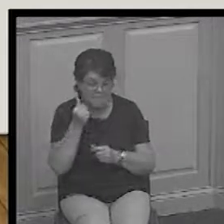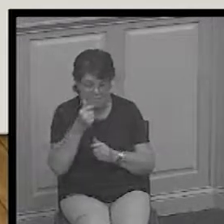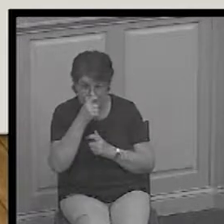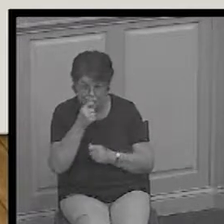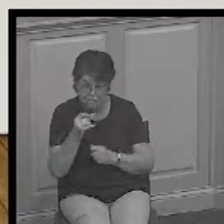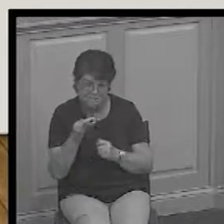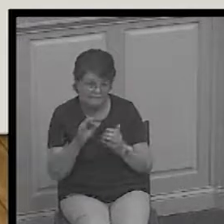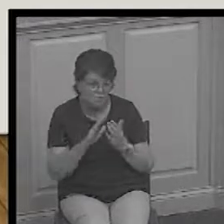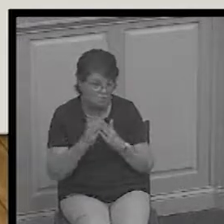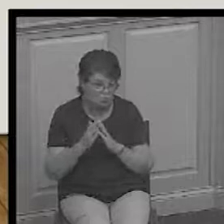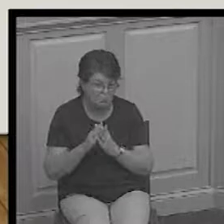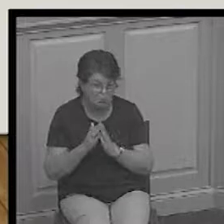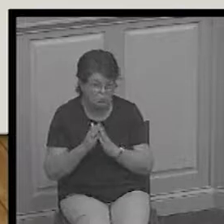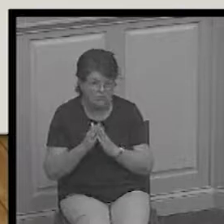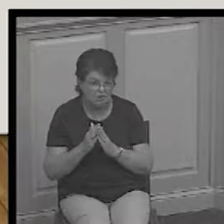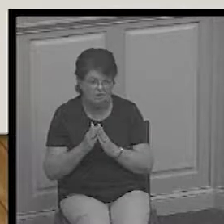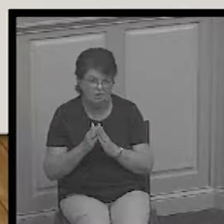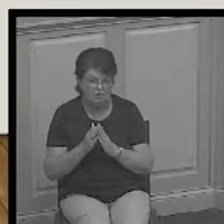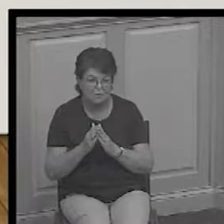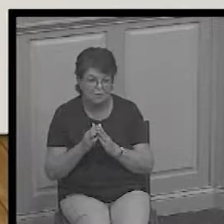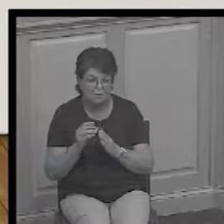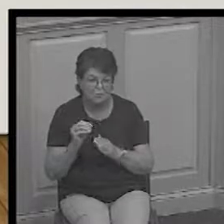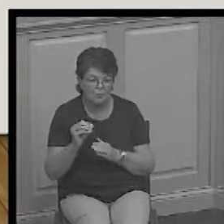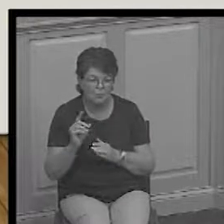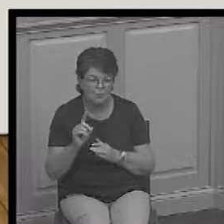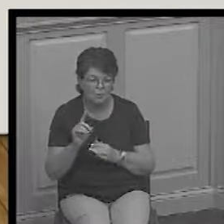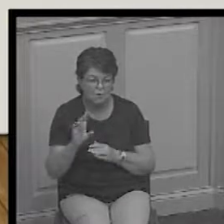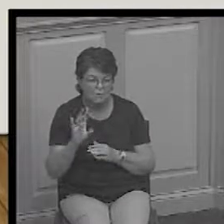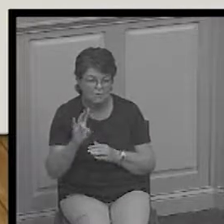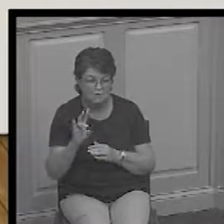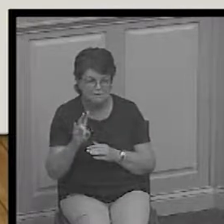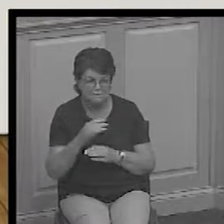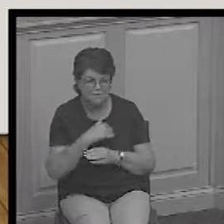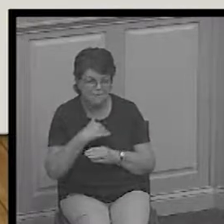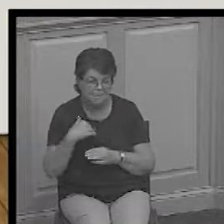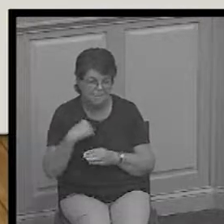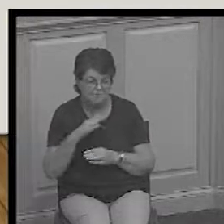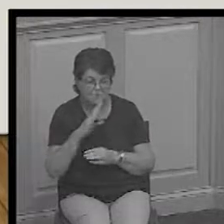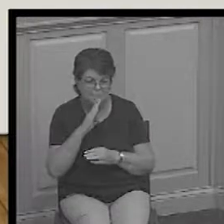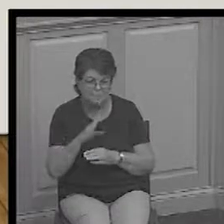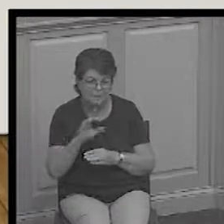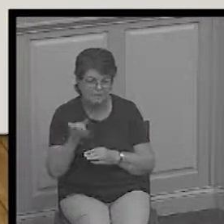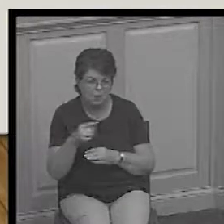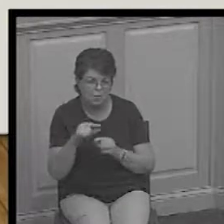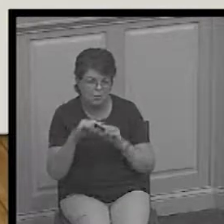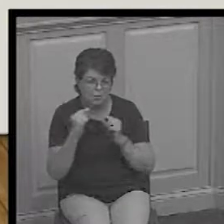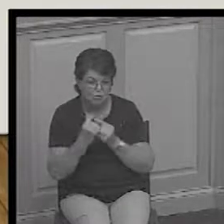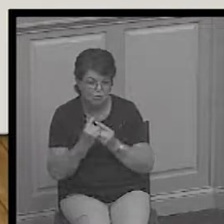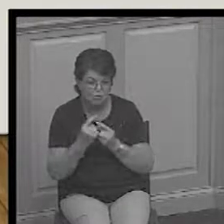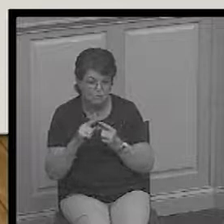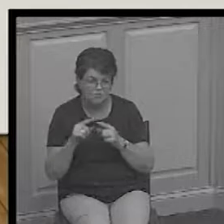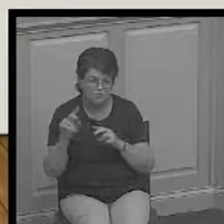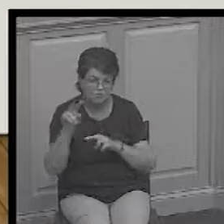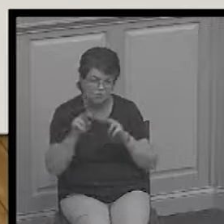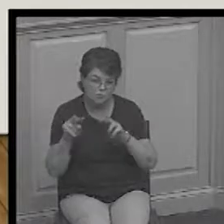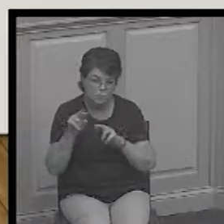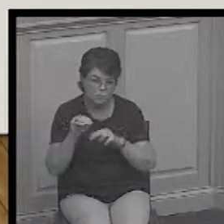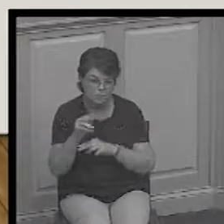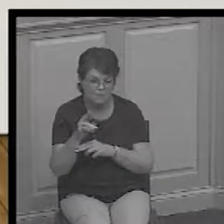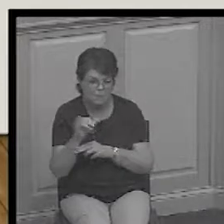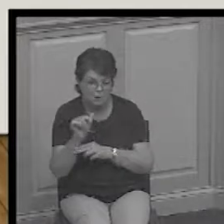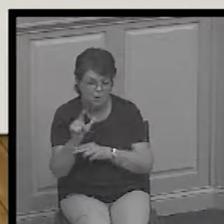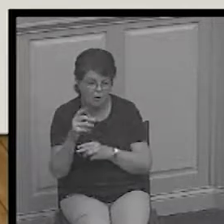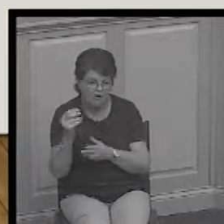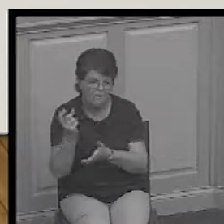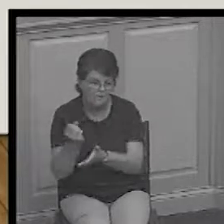of the community for the 7 members of the Architectural Review Board to be the only group to look over a mural and approve it. We